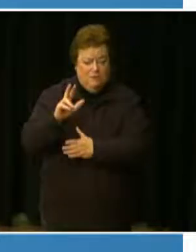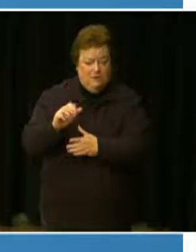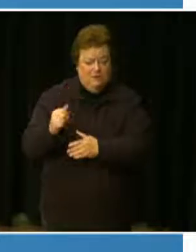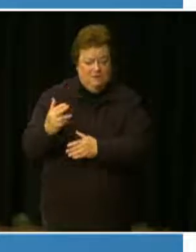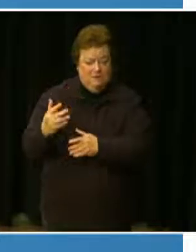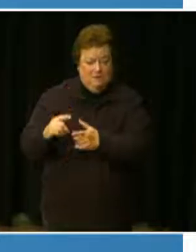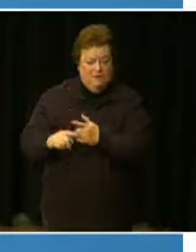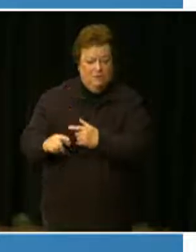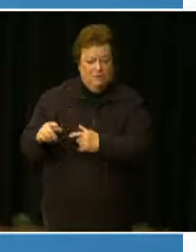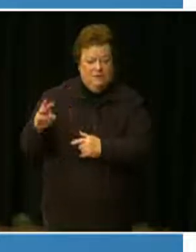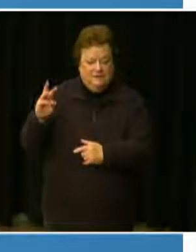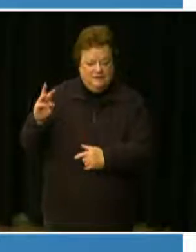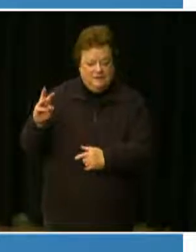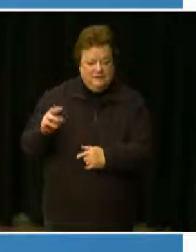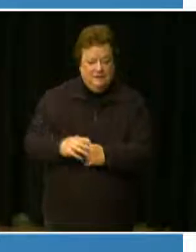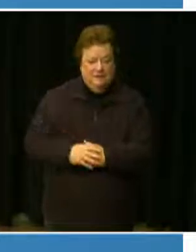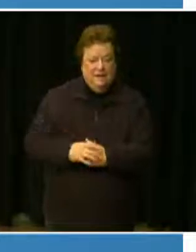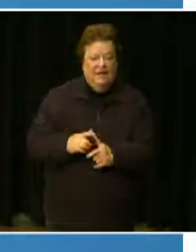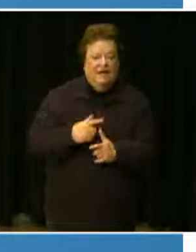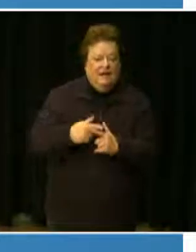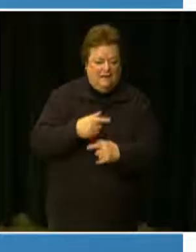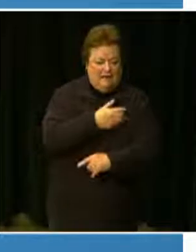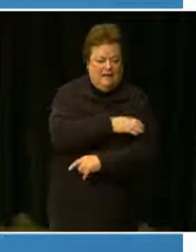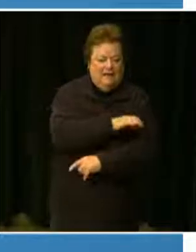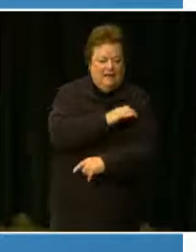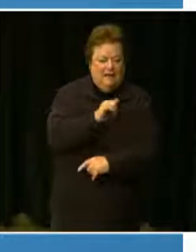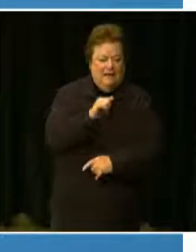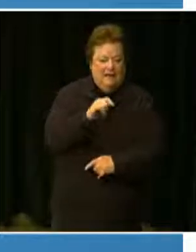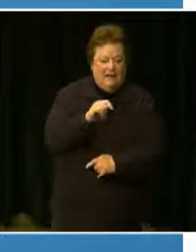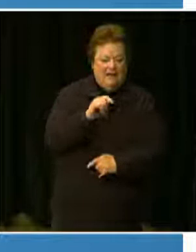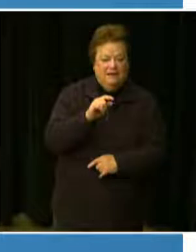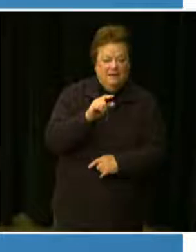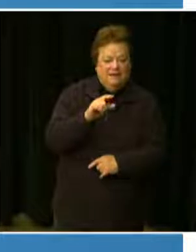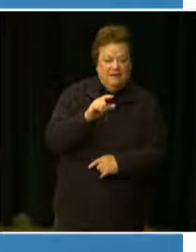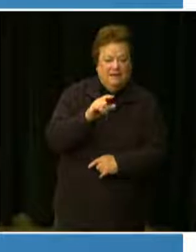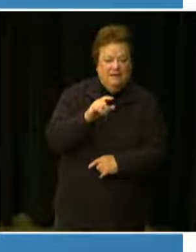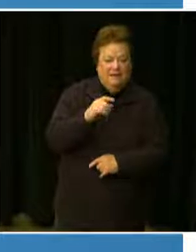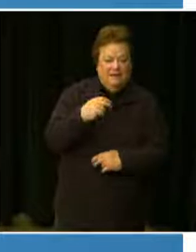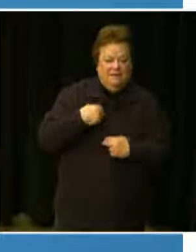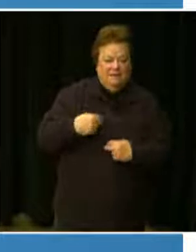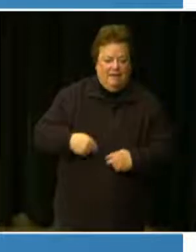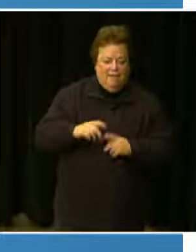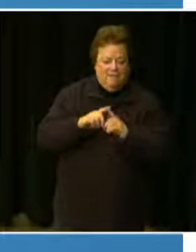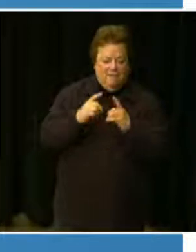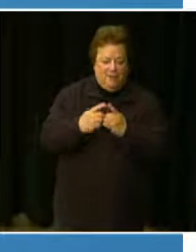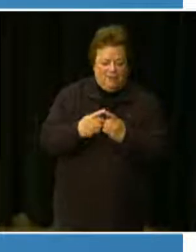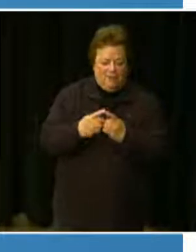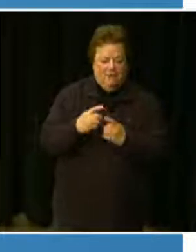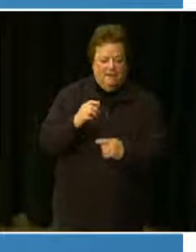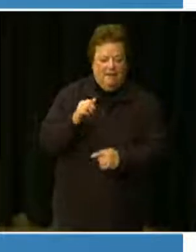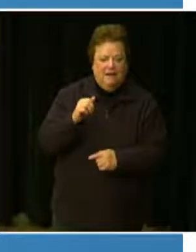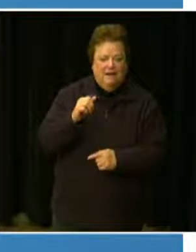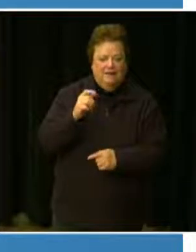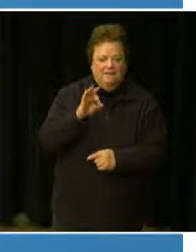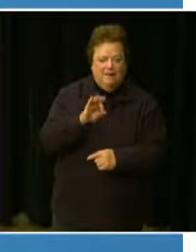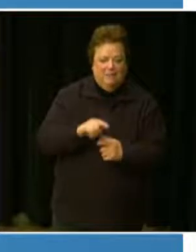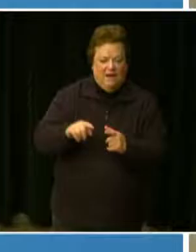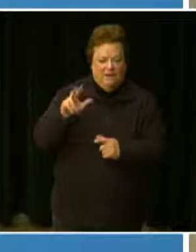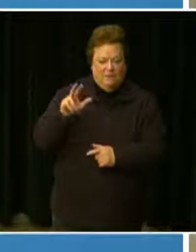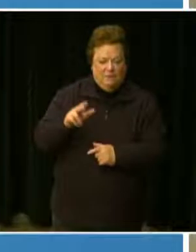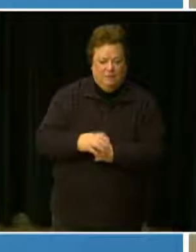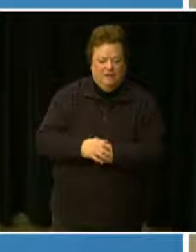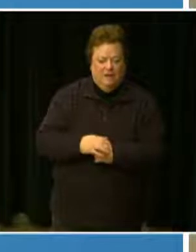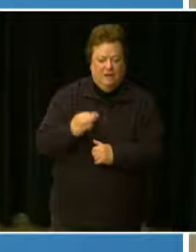to 6. And we'll have a clinic at the health department on Friday from 9 to 3. All the clinics offer first and